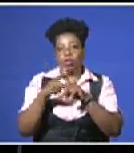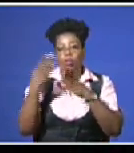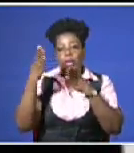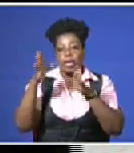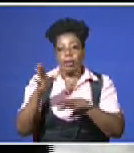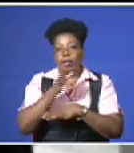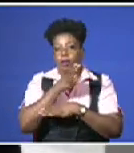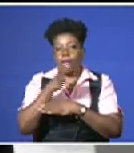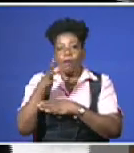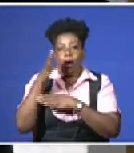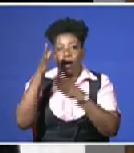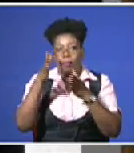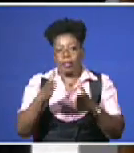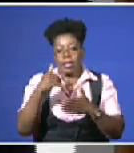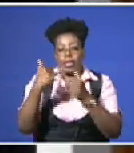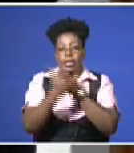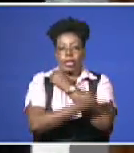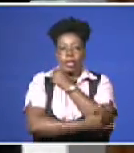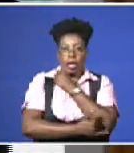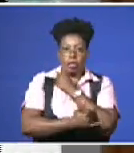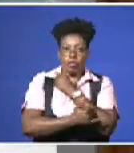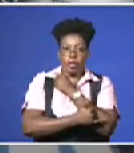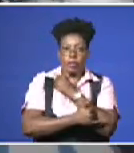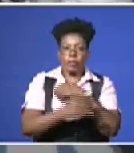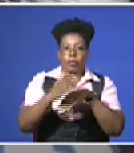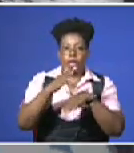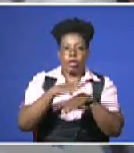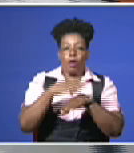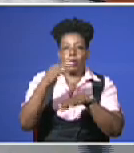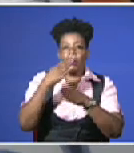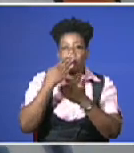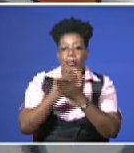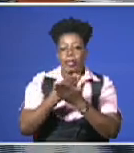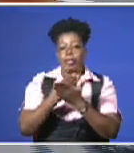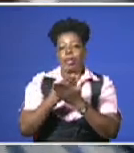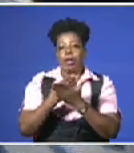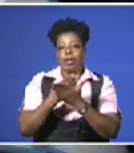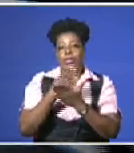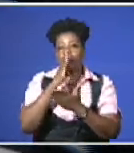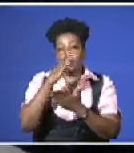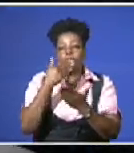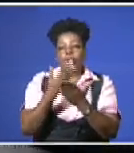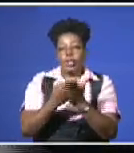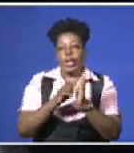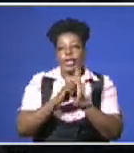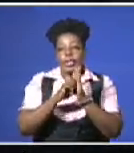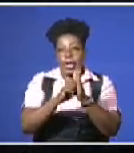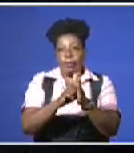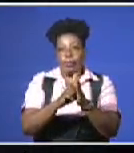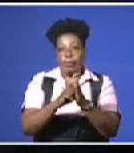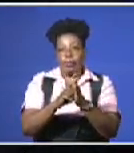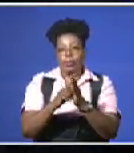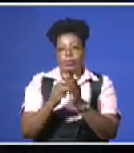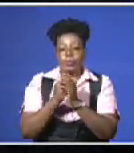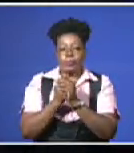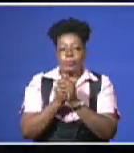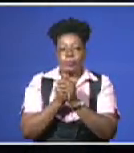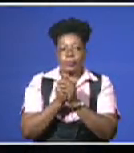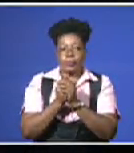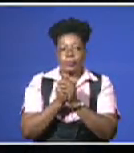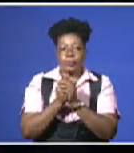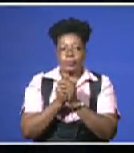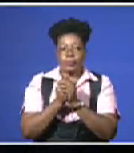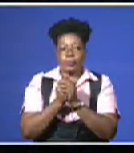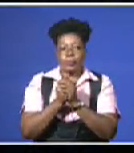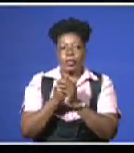country. Boleg called on the graduates to remain stewards for B.A.M.S.I's continued growth and success. The task of